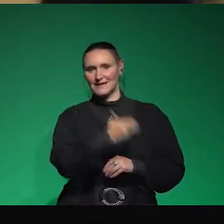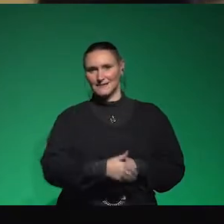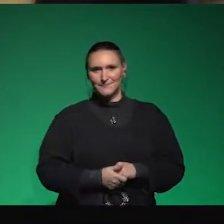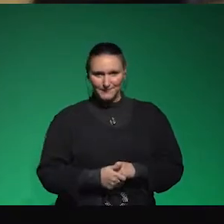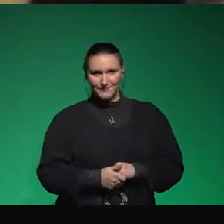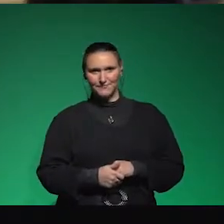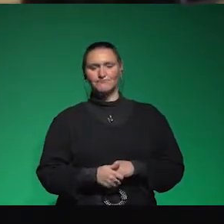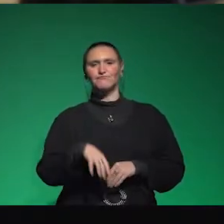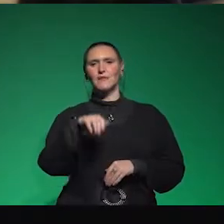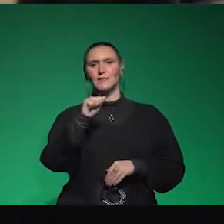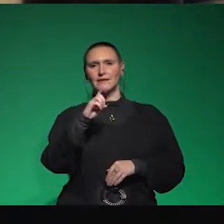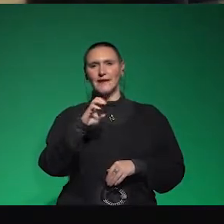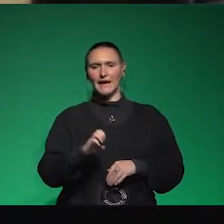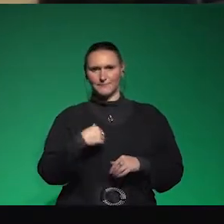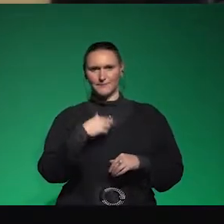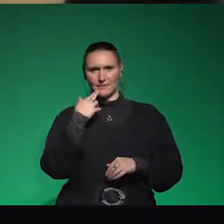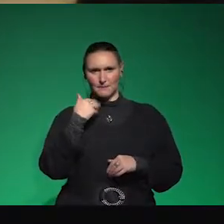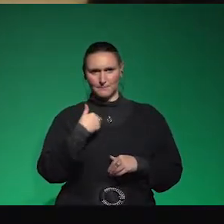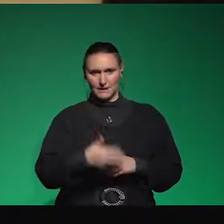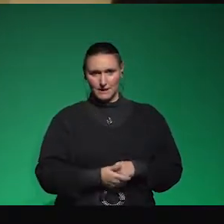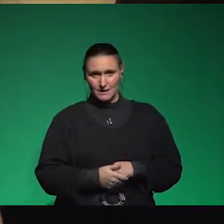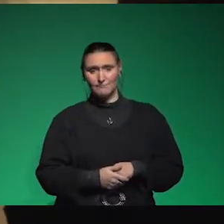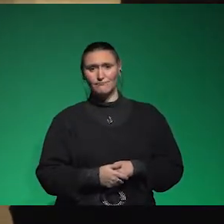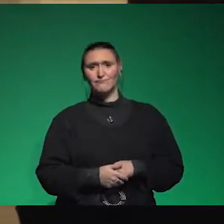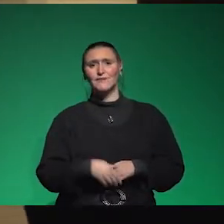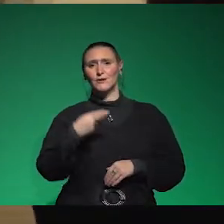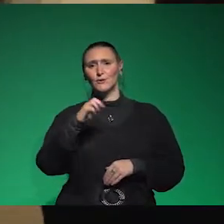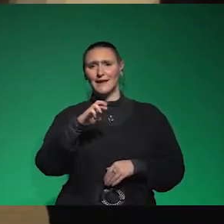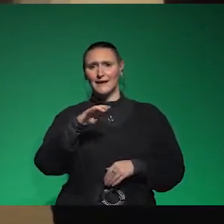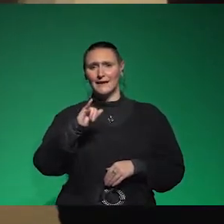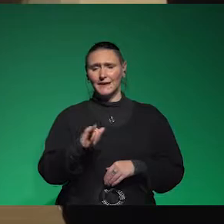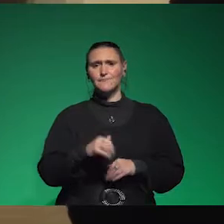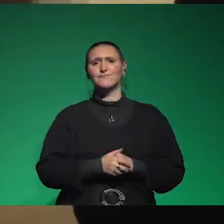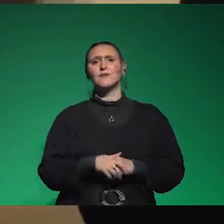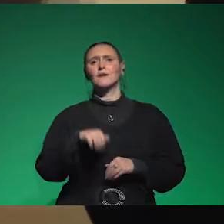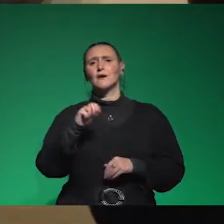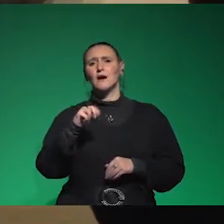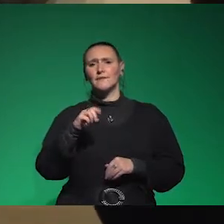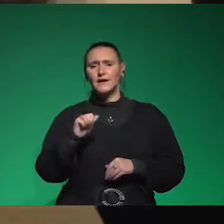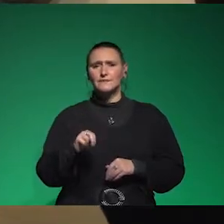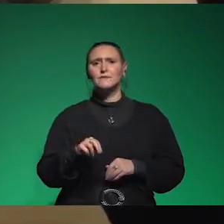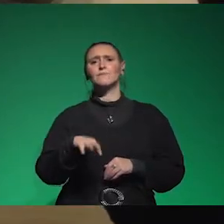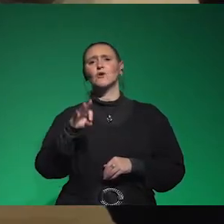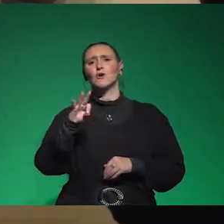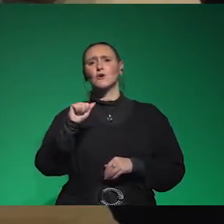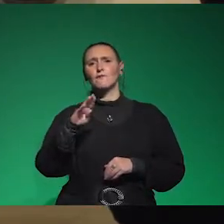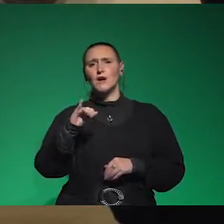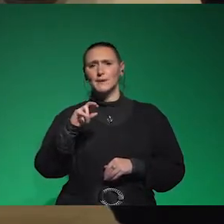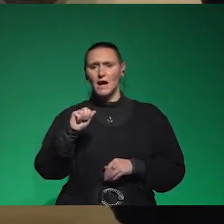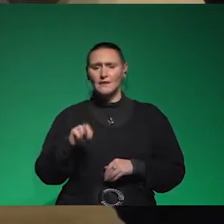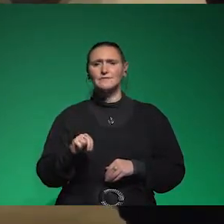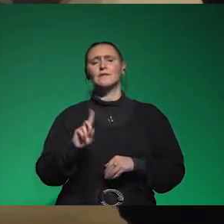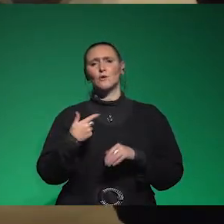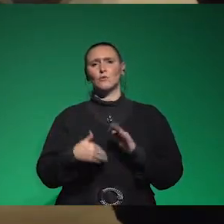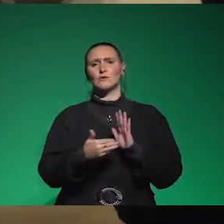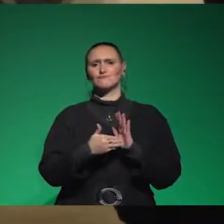in here is Harry here, and then Andan, and then Fabian. We will talk about